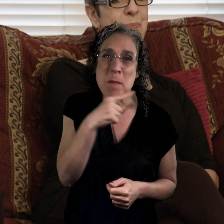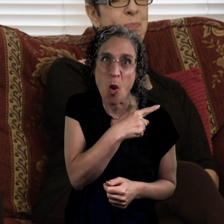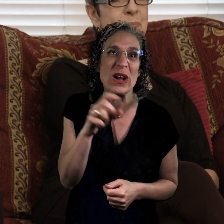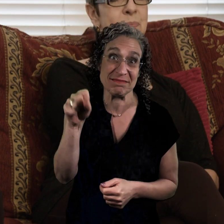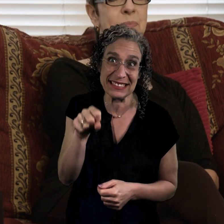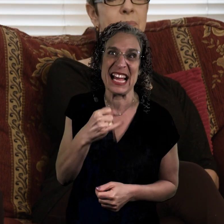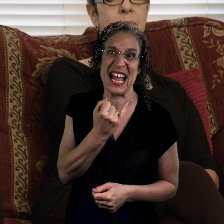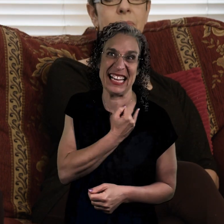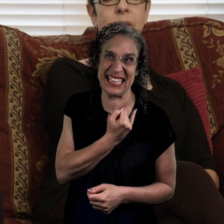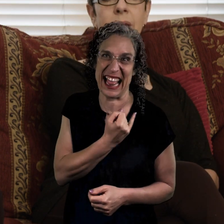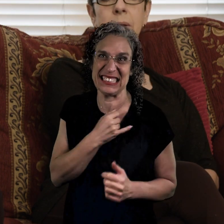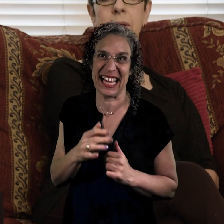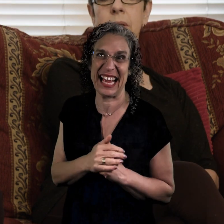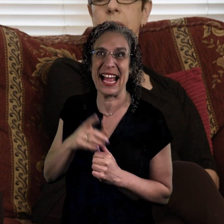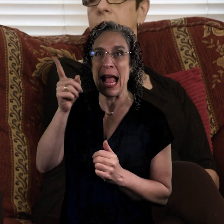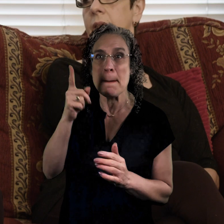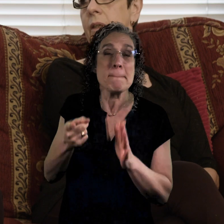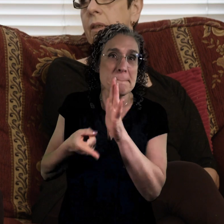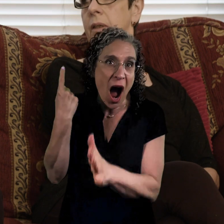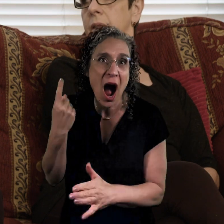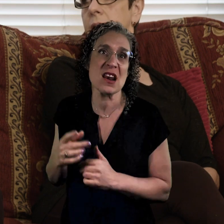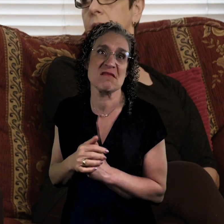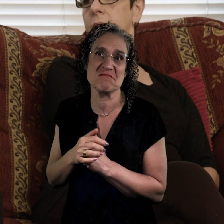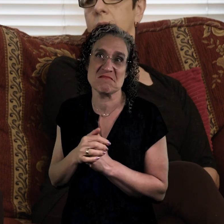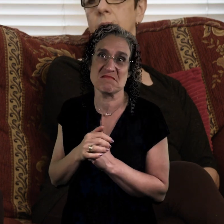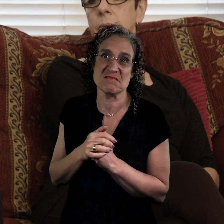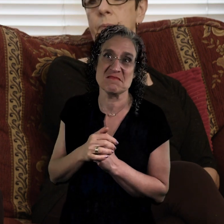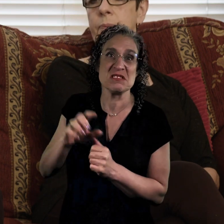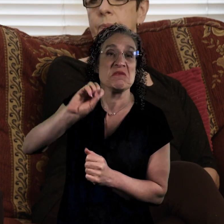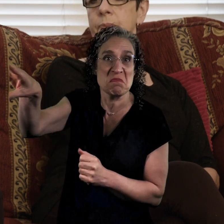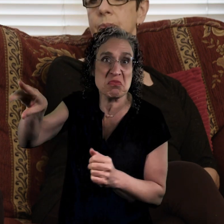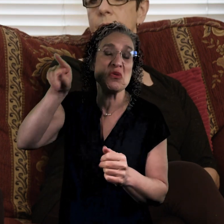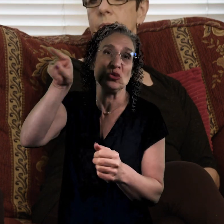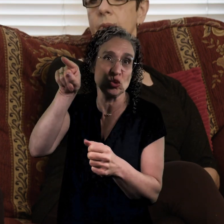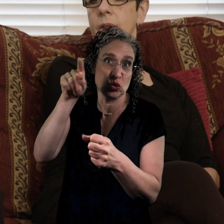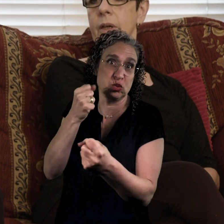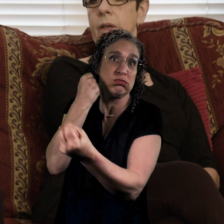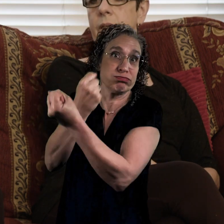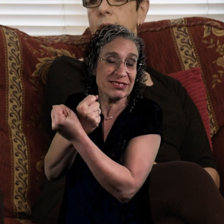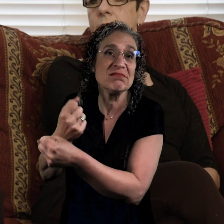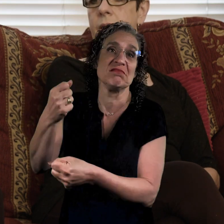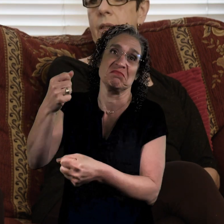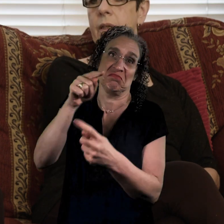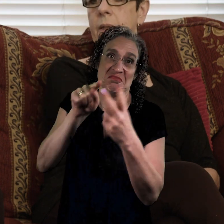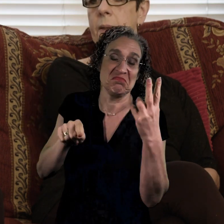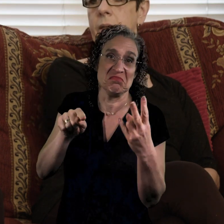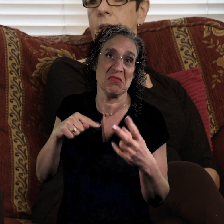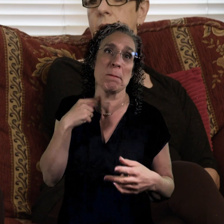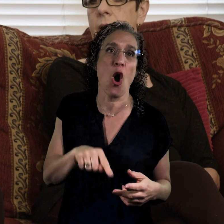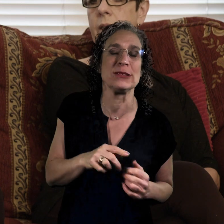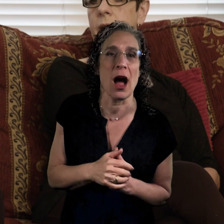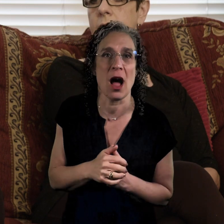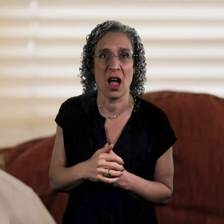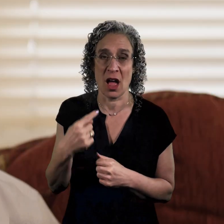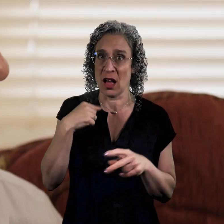guilty to, I think it was GBH. He got a £100 fine, £200 cross for breaking Philip's glasses. The other 3 were charged with